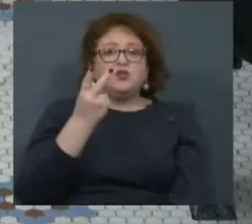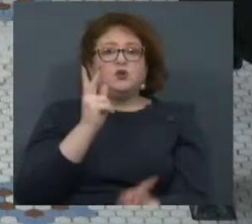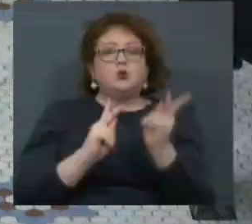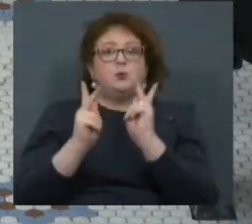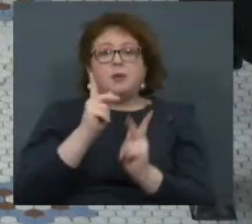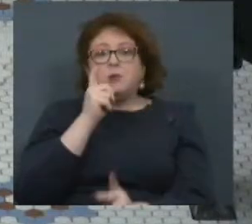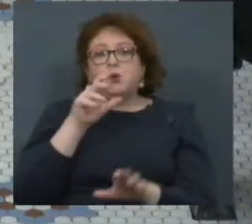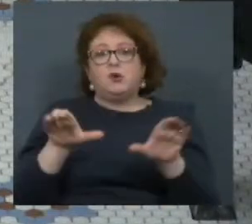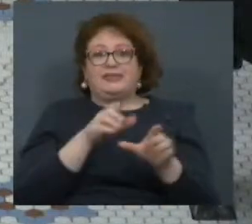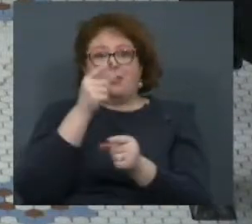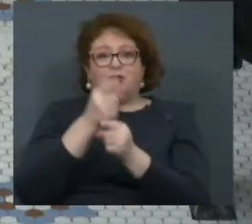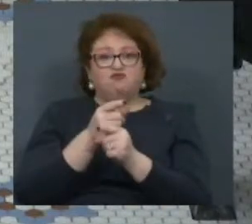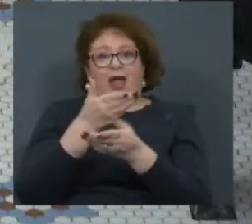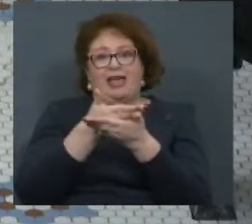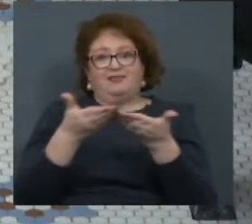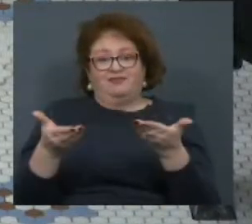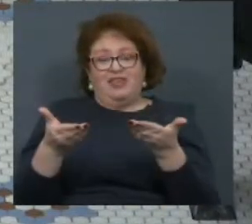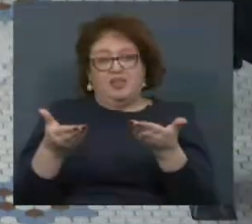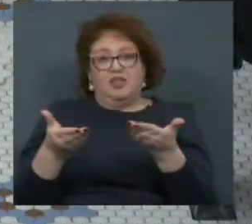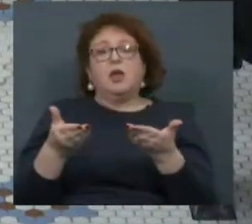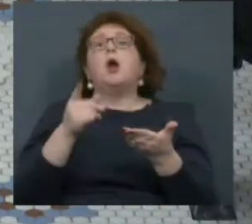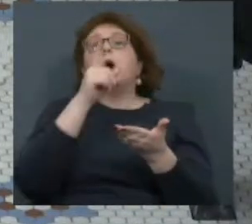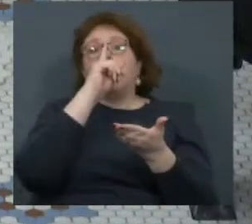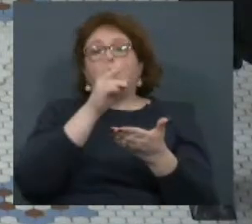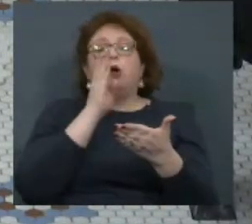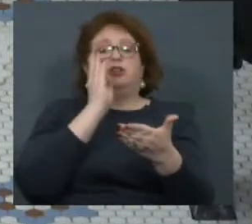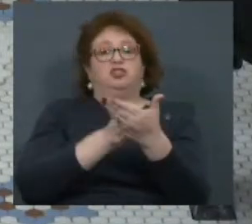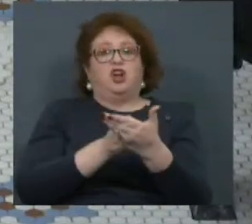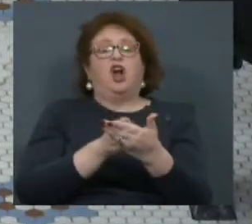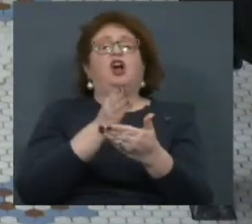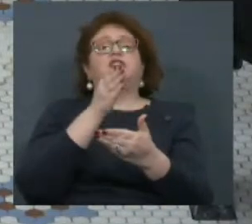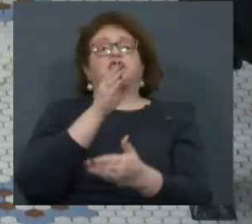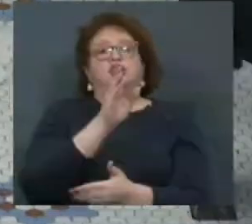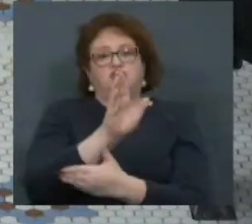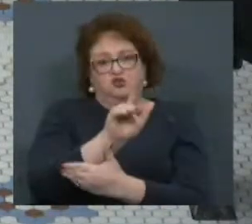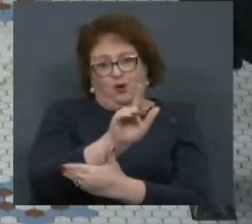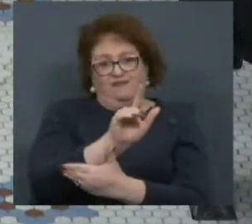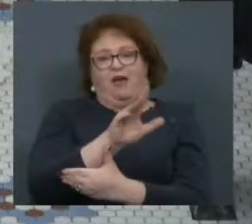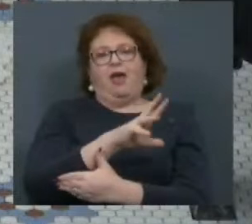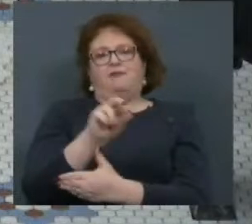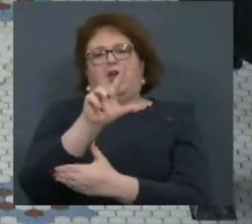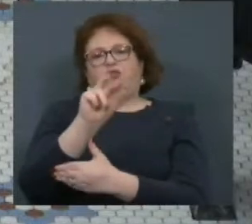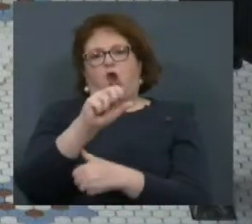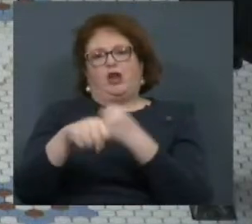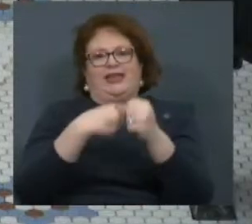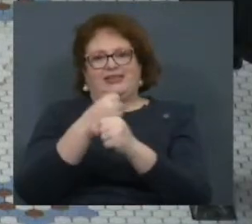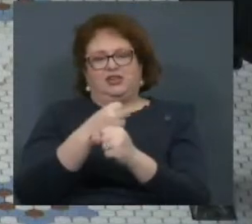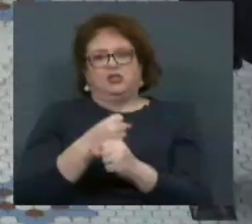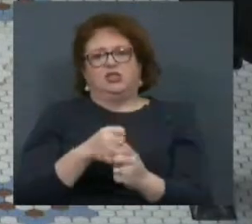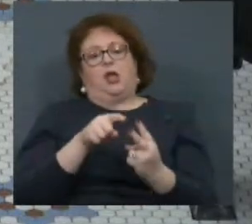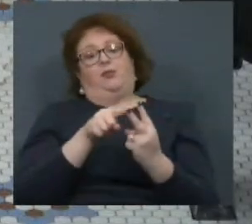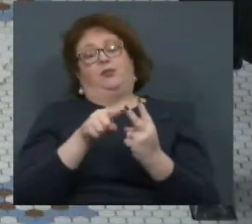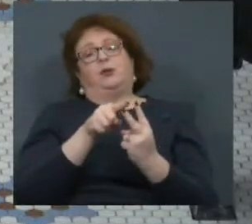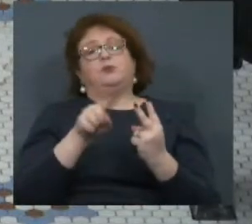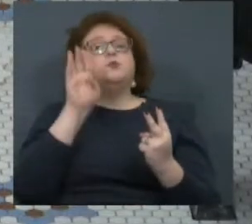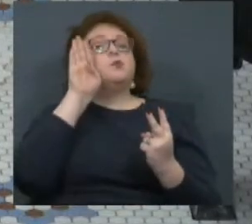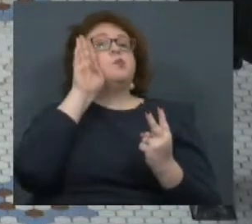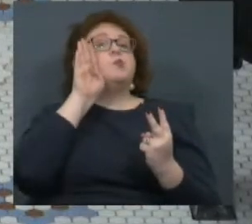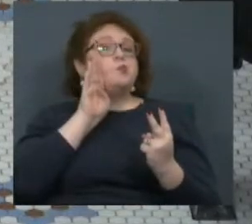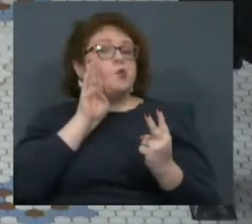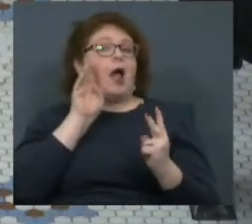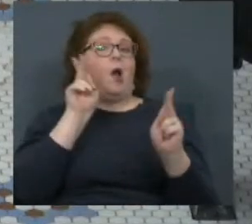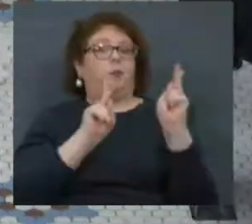got 25 and 30 years. I should say the 2 brown people that spoke that day, one that didn't even have